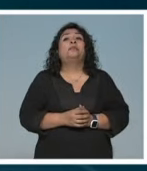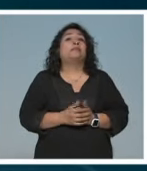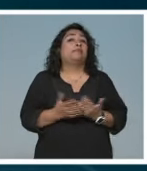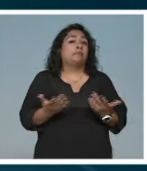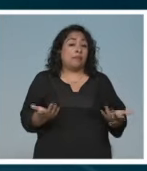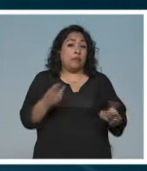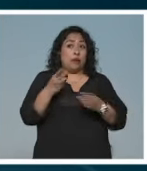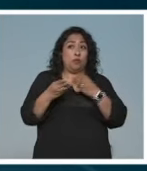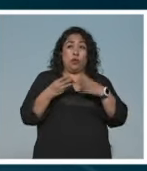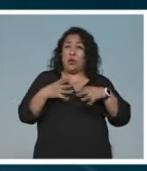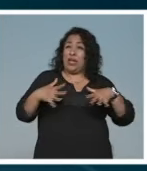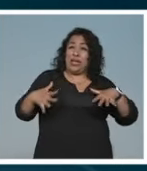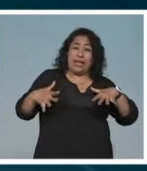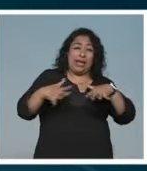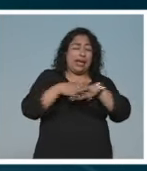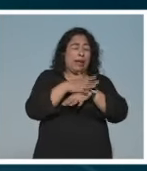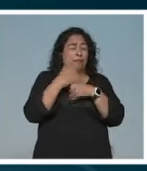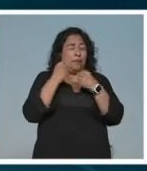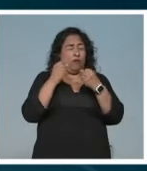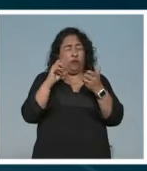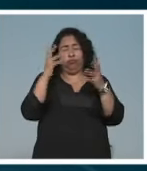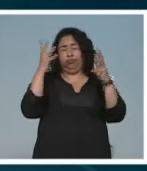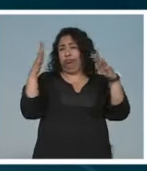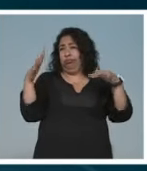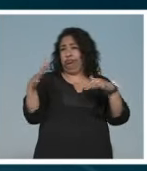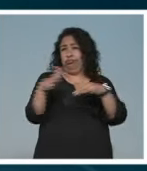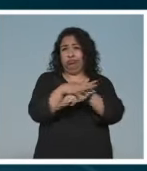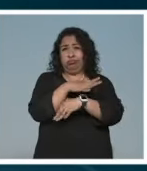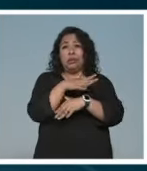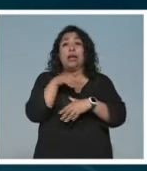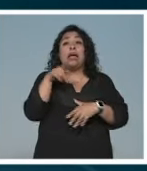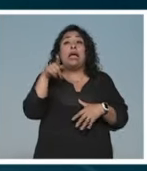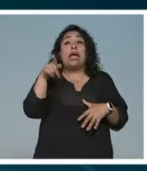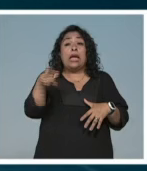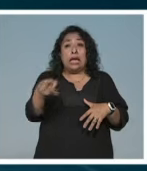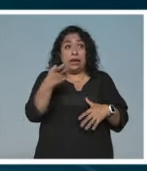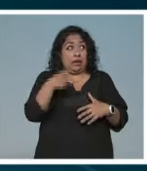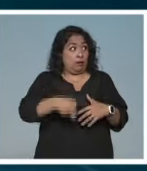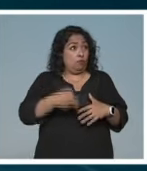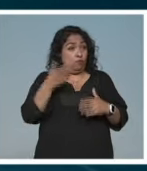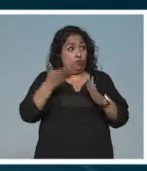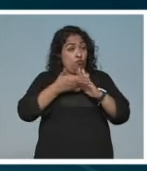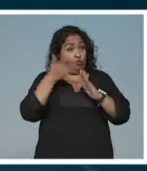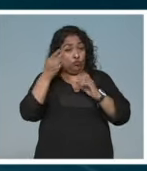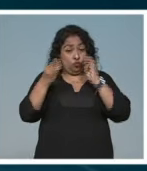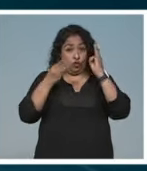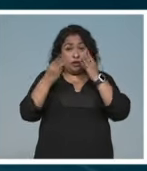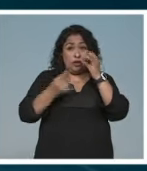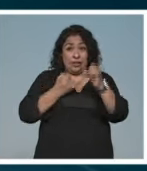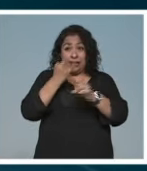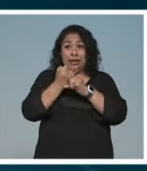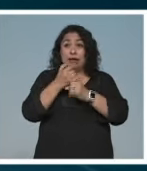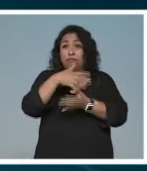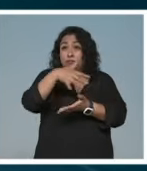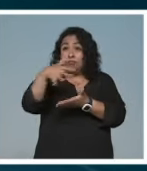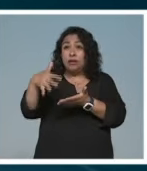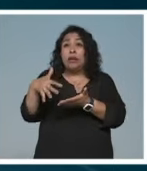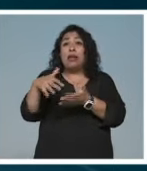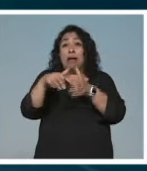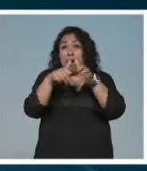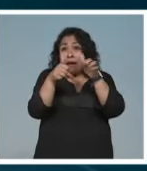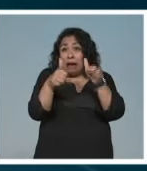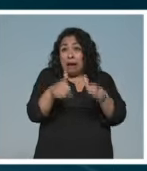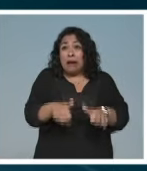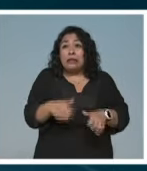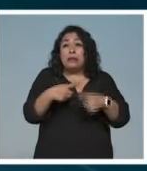world changed dramatically. So when he made his International Art Museum and was collecting artists from all